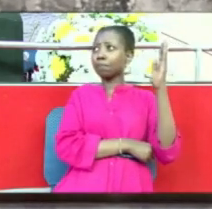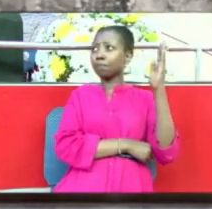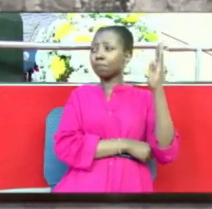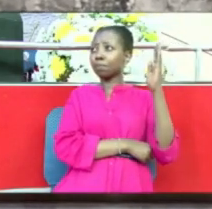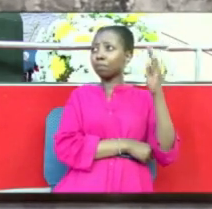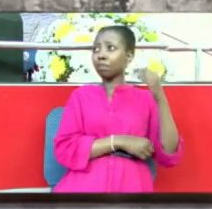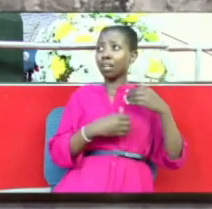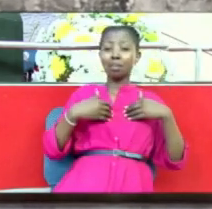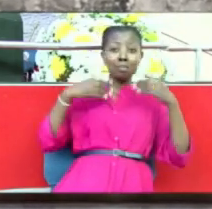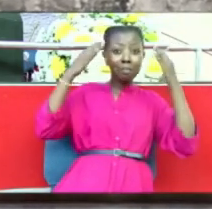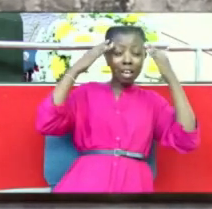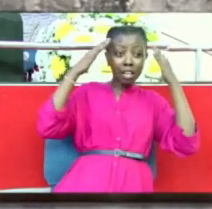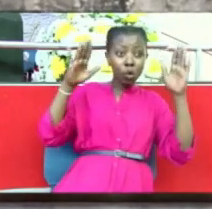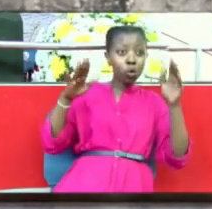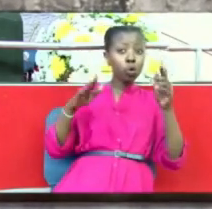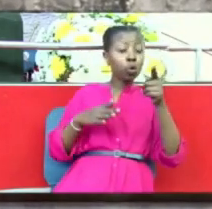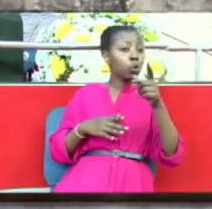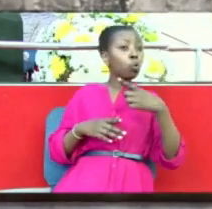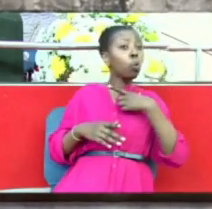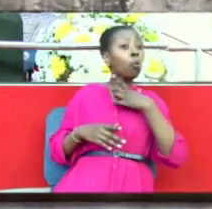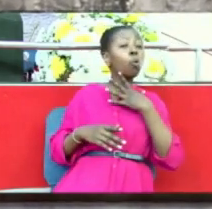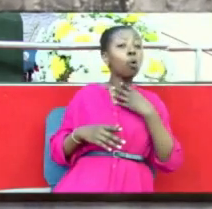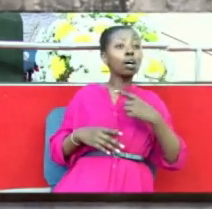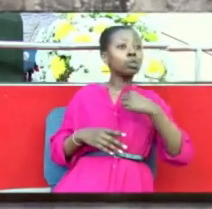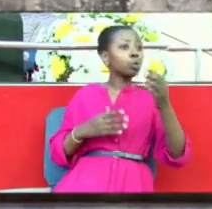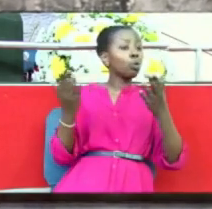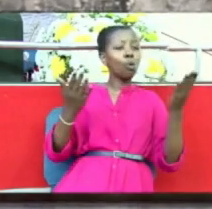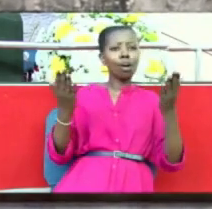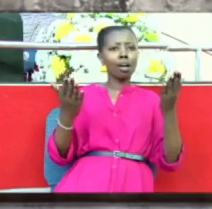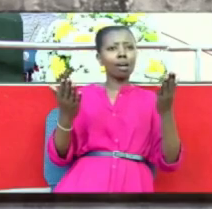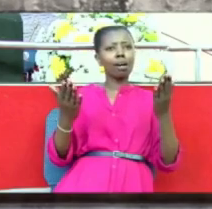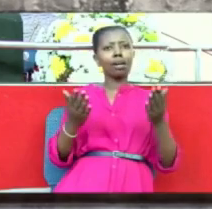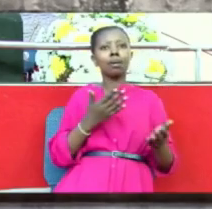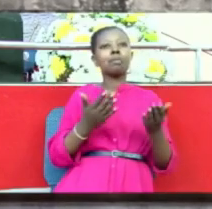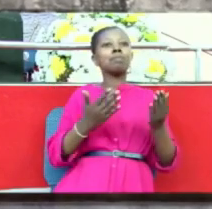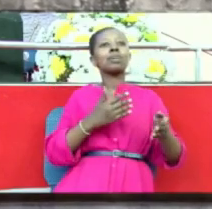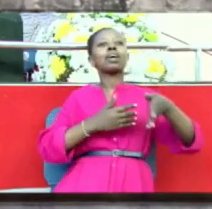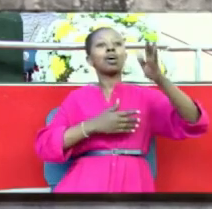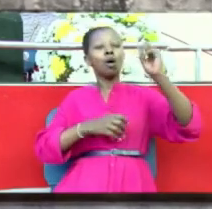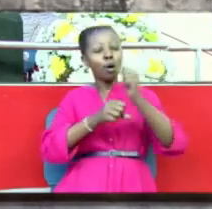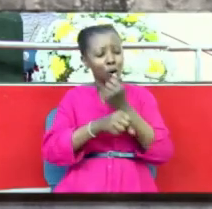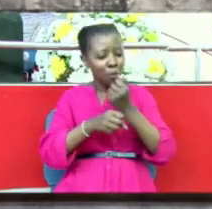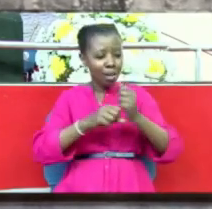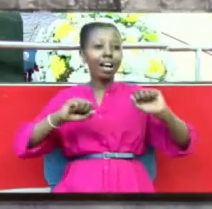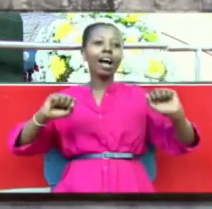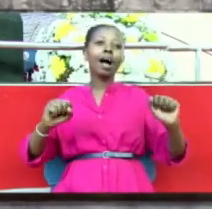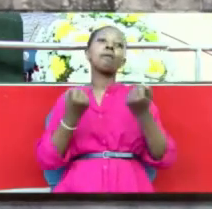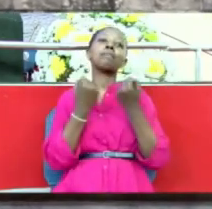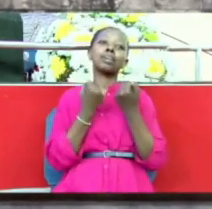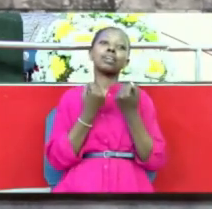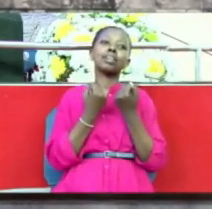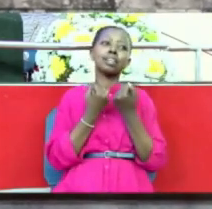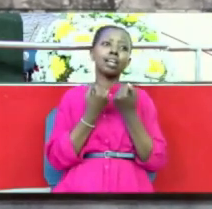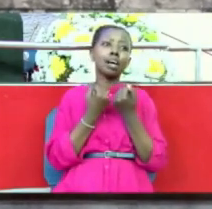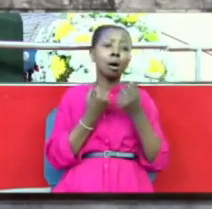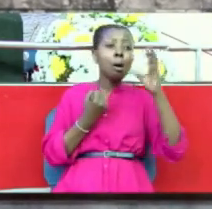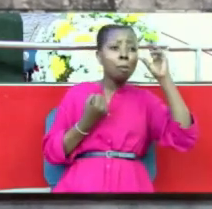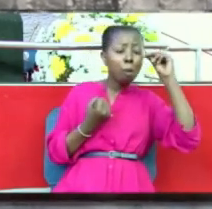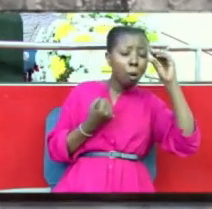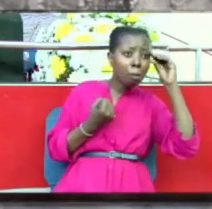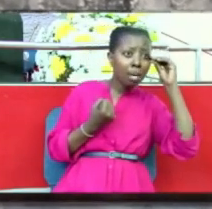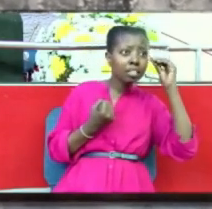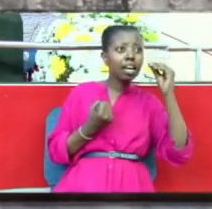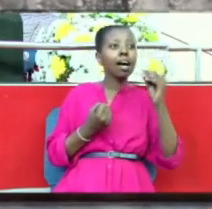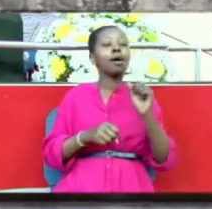I don't know where you want to go yourself. Wewe siji unataka uende. May God cause it to happen. Lakini Mungu asababishe lifanyike. Ni Mombasa. May the